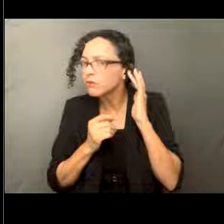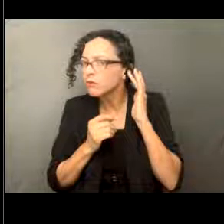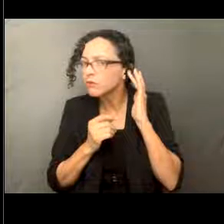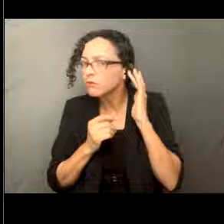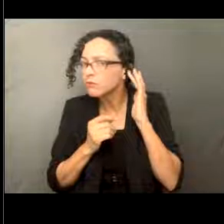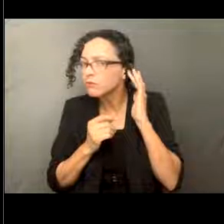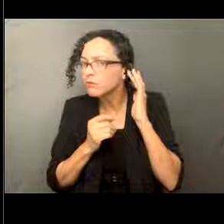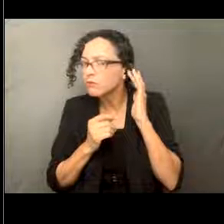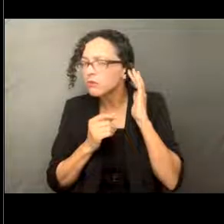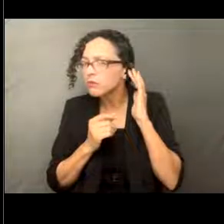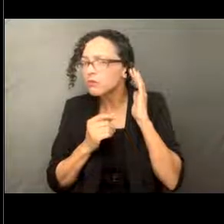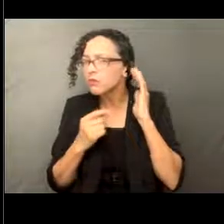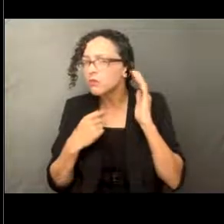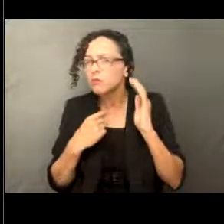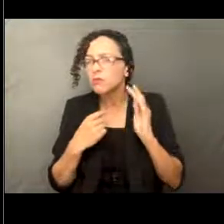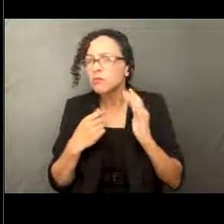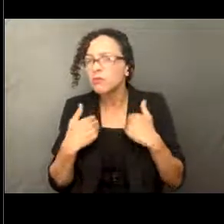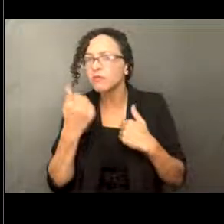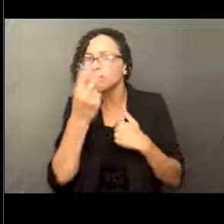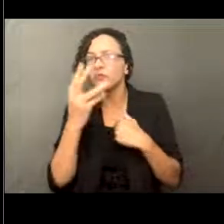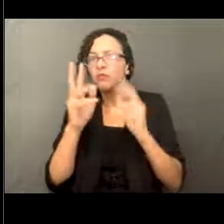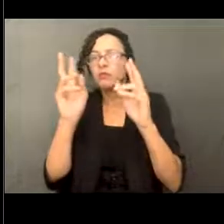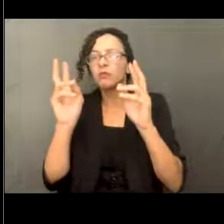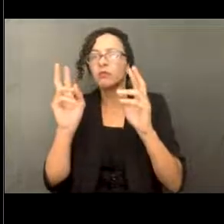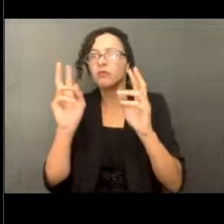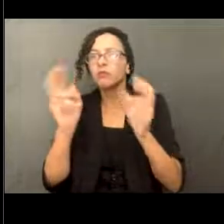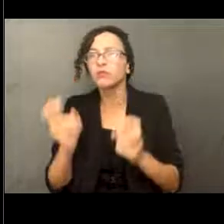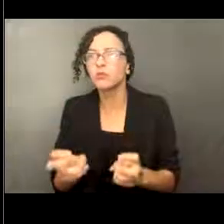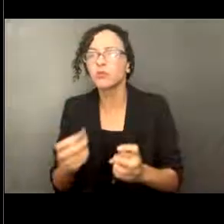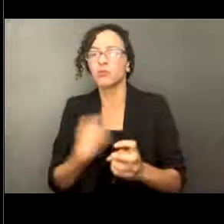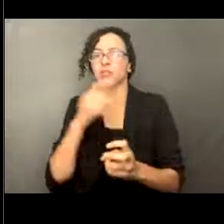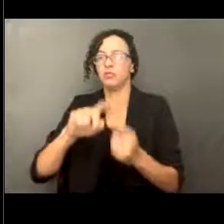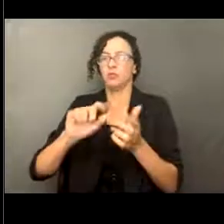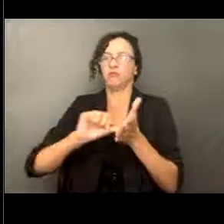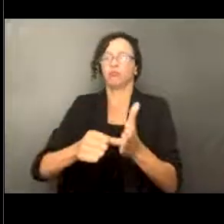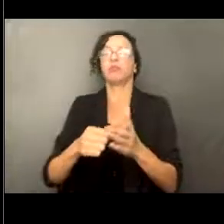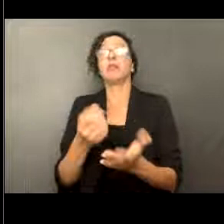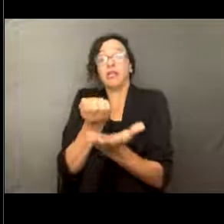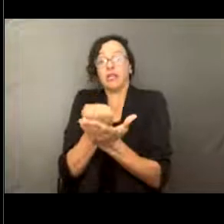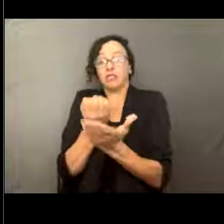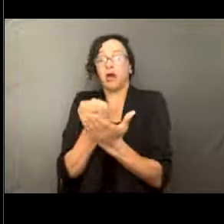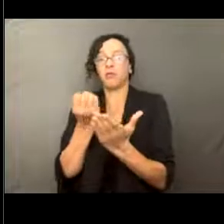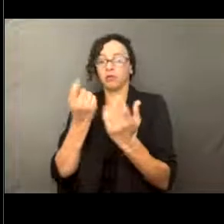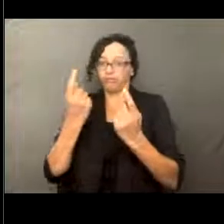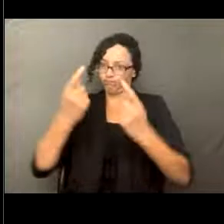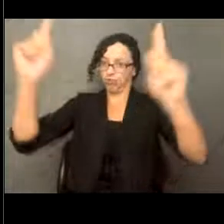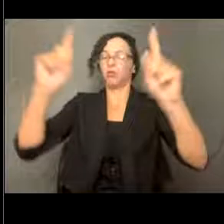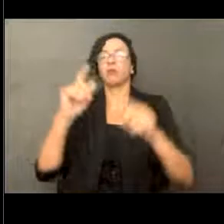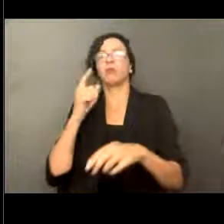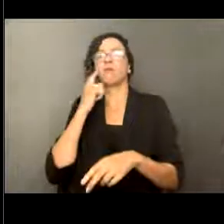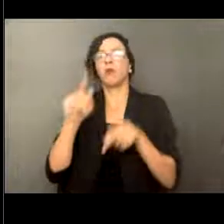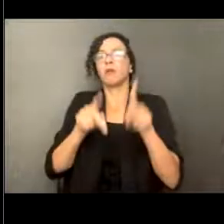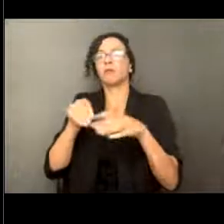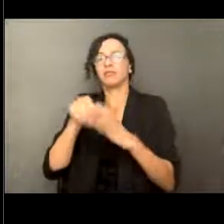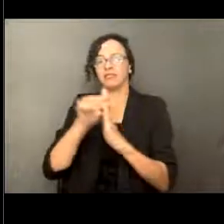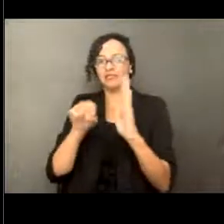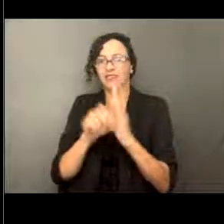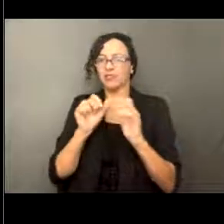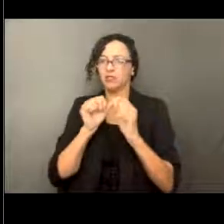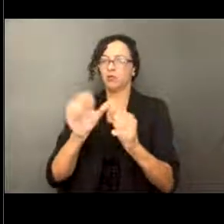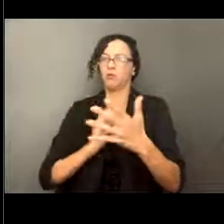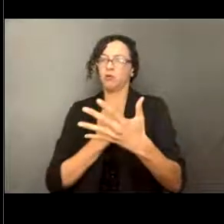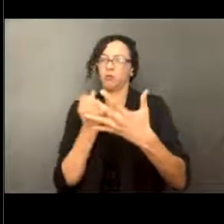economic vitality of businesses and people in our state will continue to need to be a priority for us in the